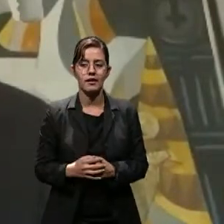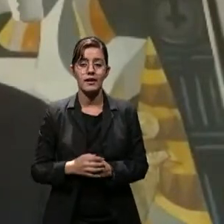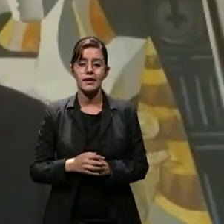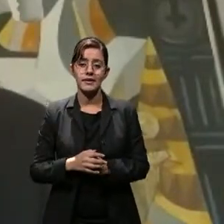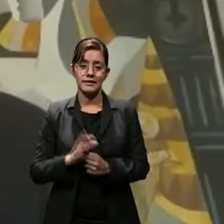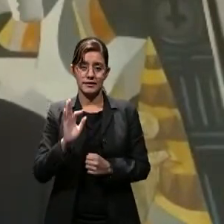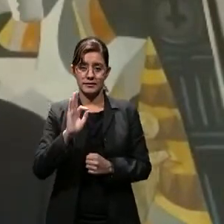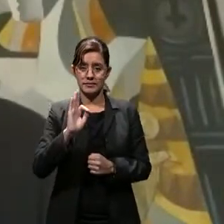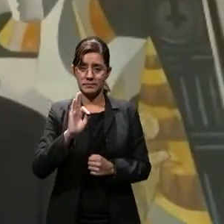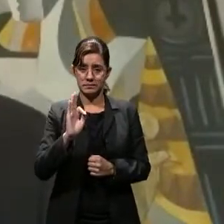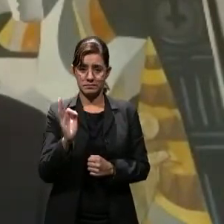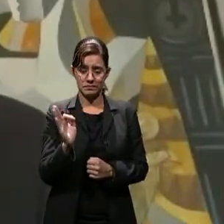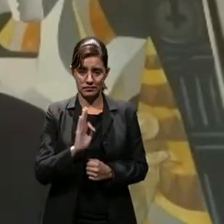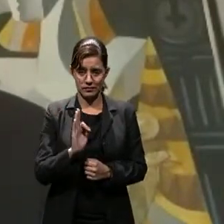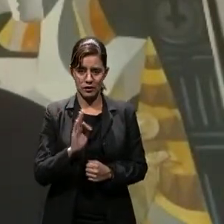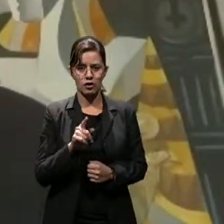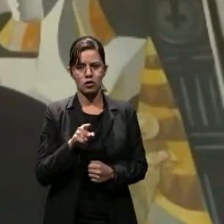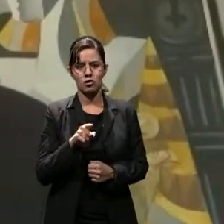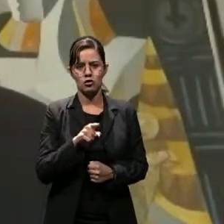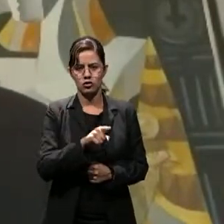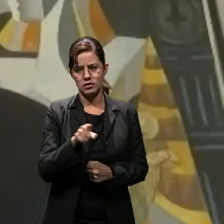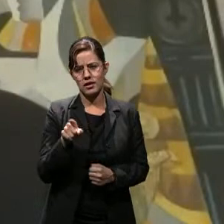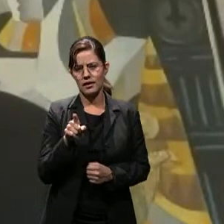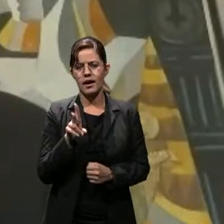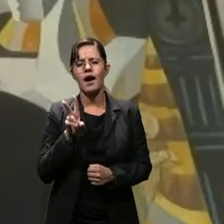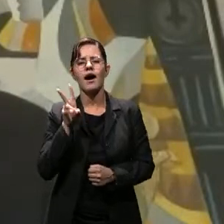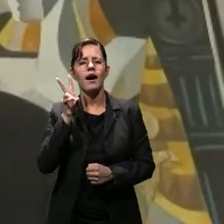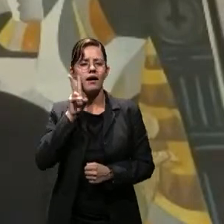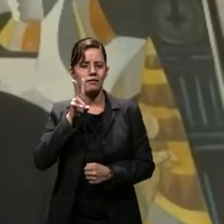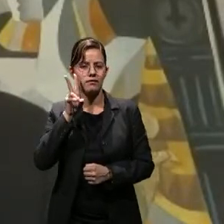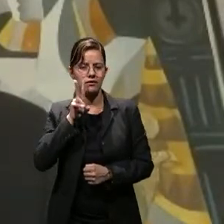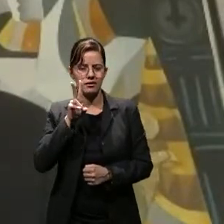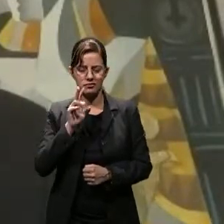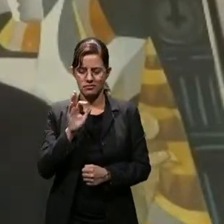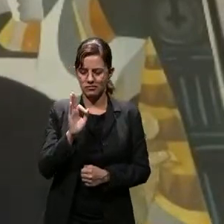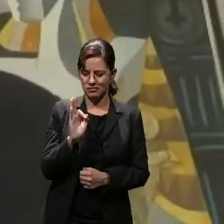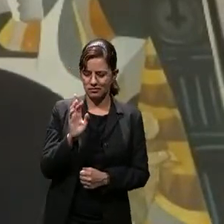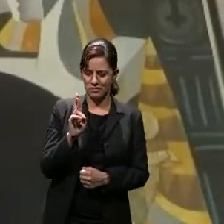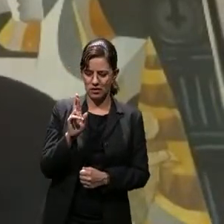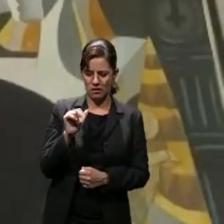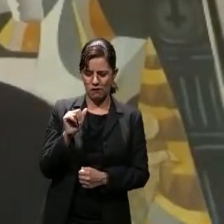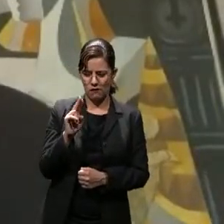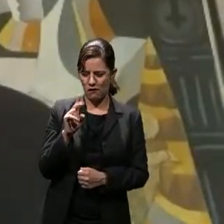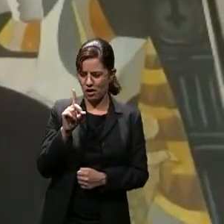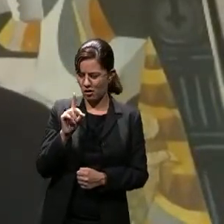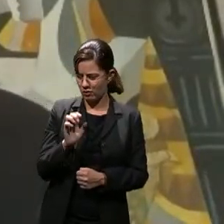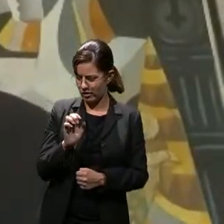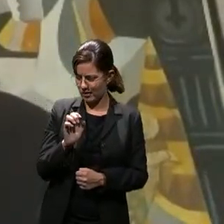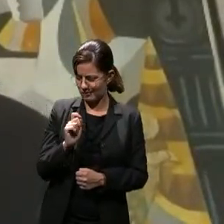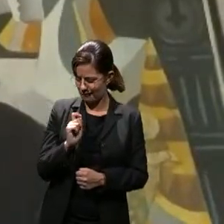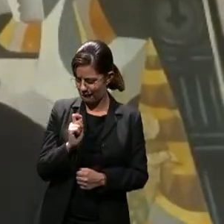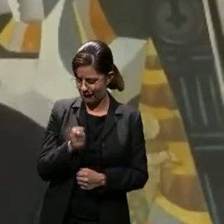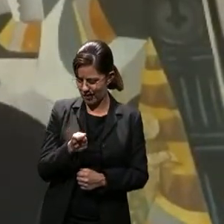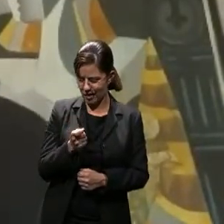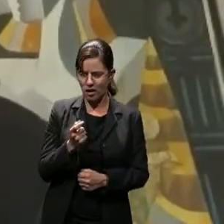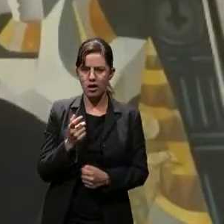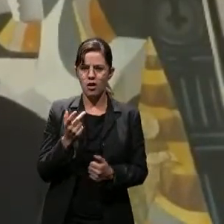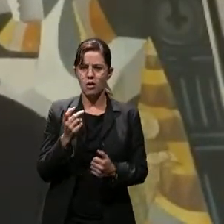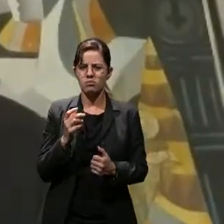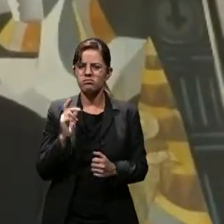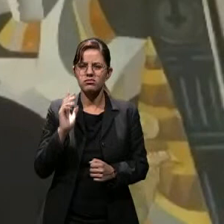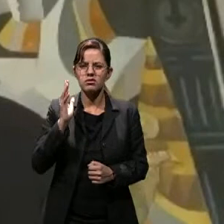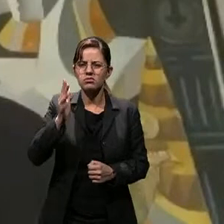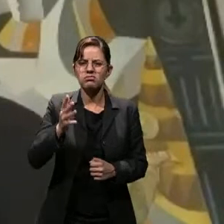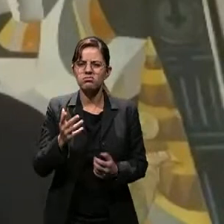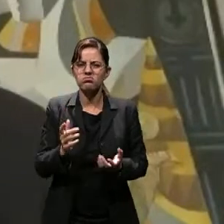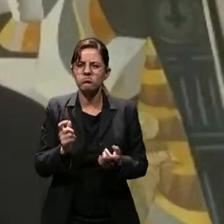we break down all this word of a fraud, what is going to happen? What does